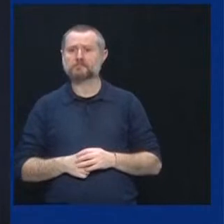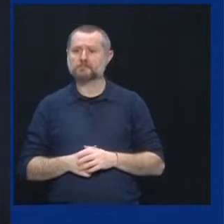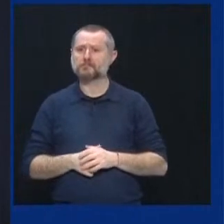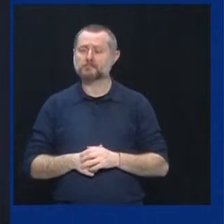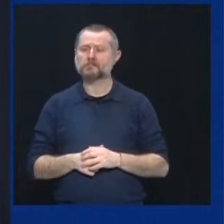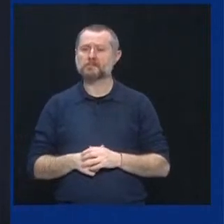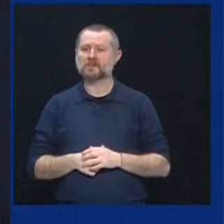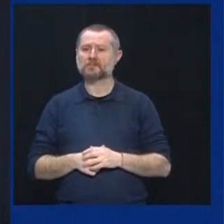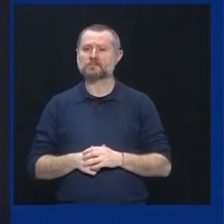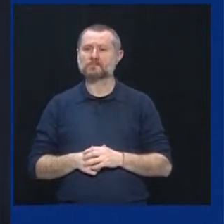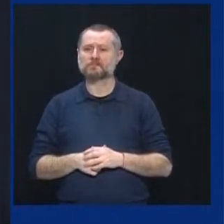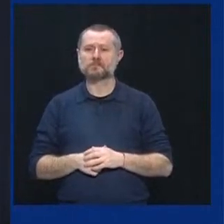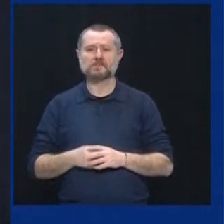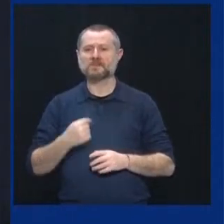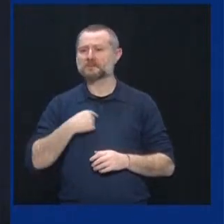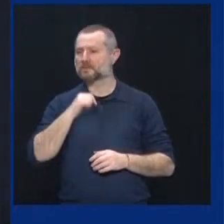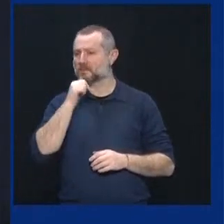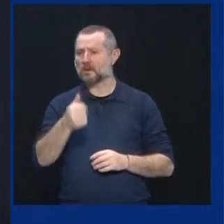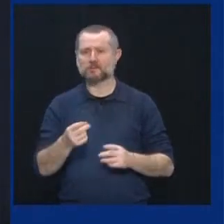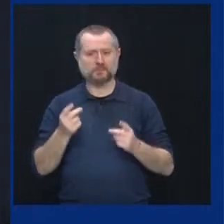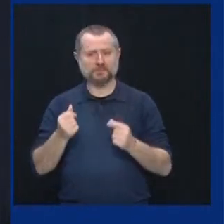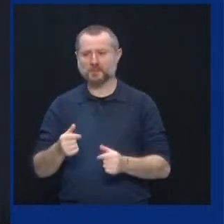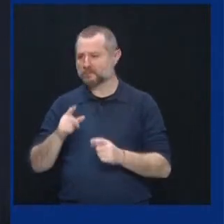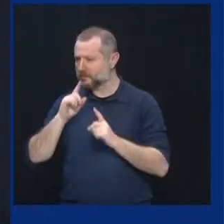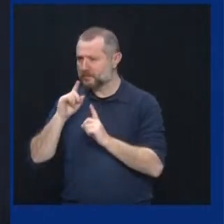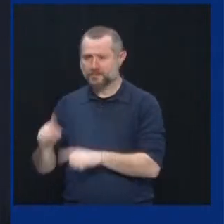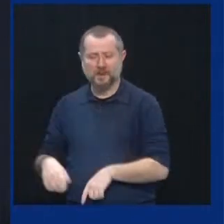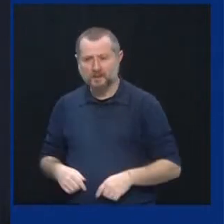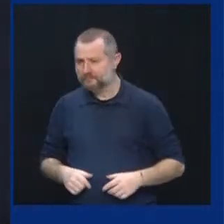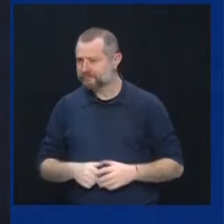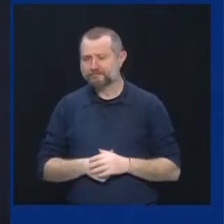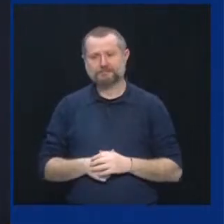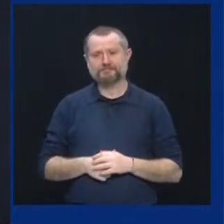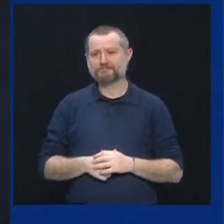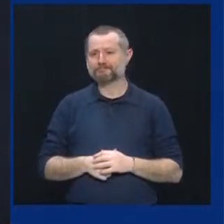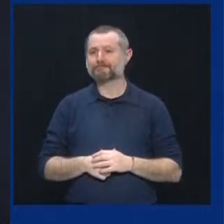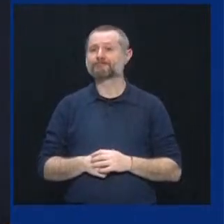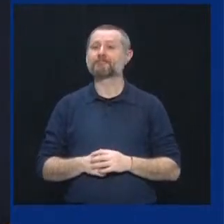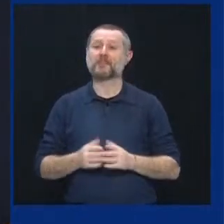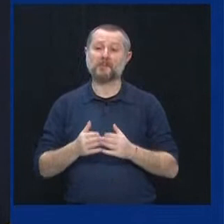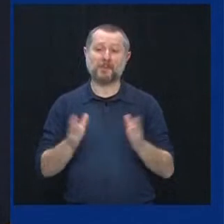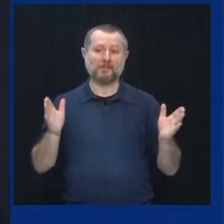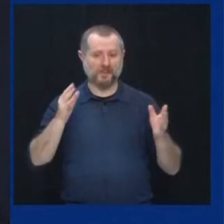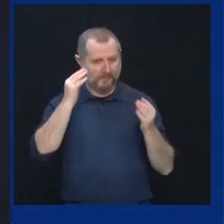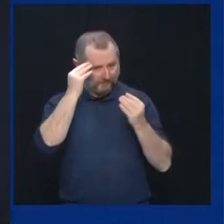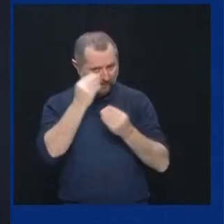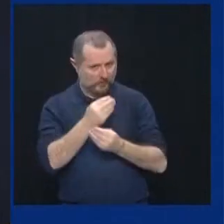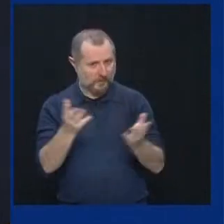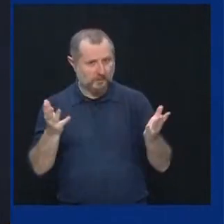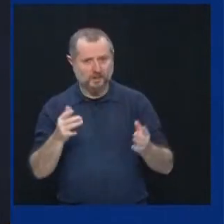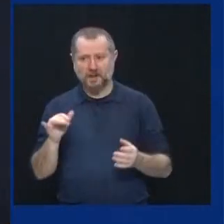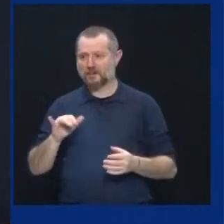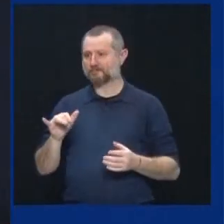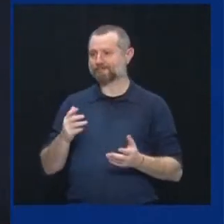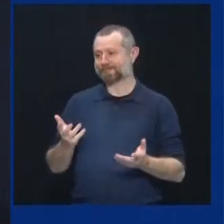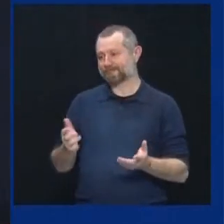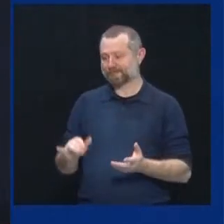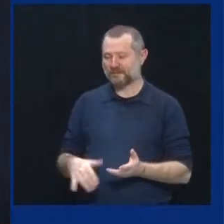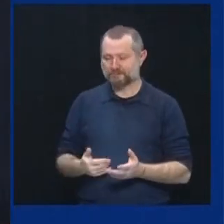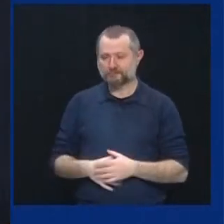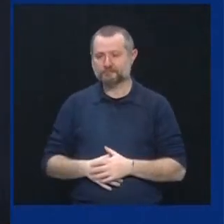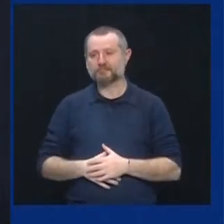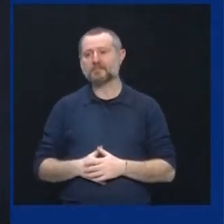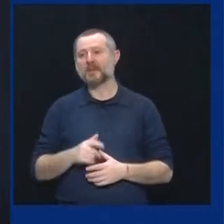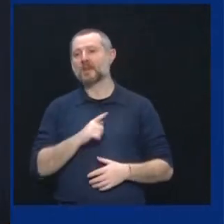were not timely enough in providing public information. I get the state